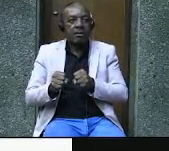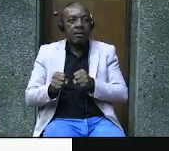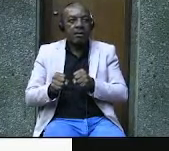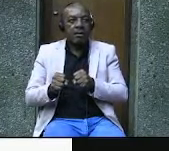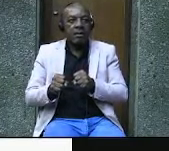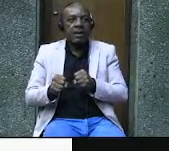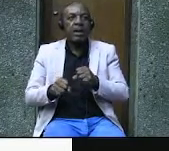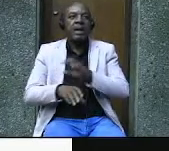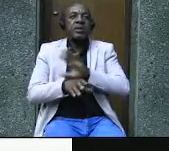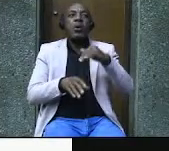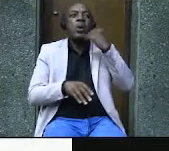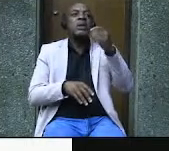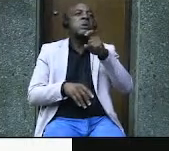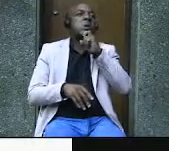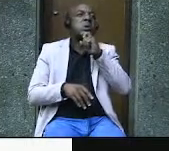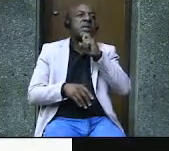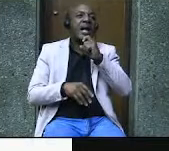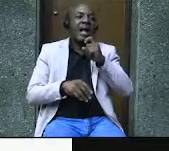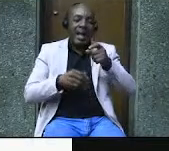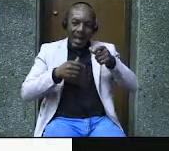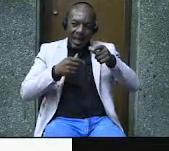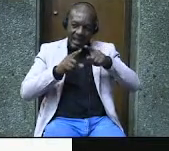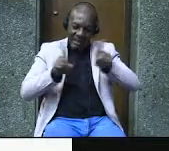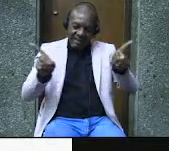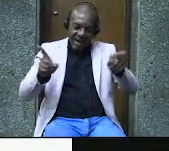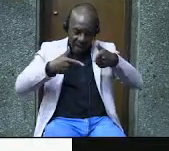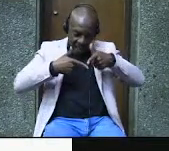akwato berekisa lefoko.